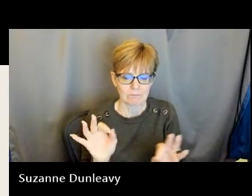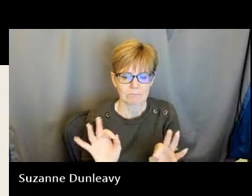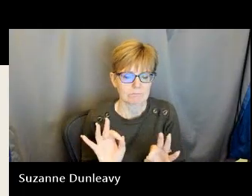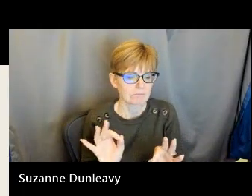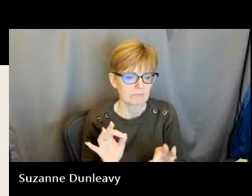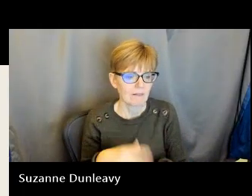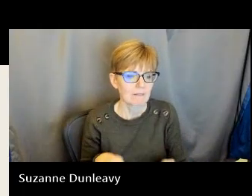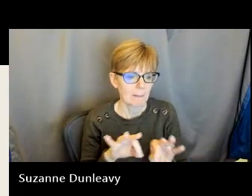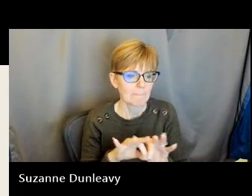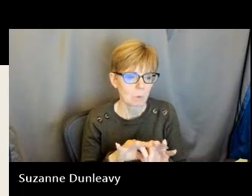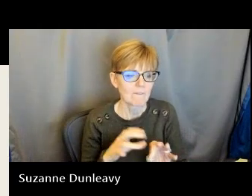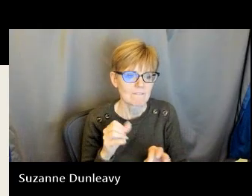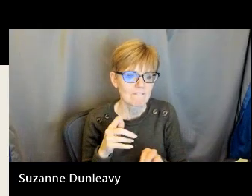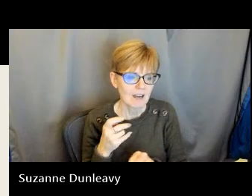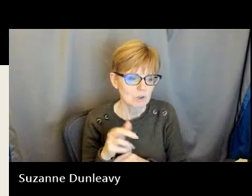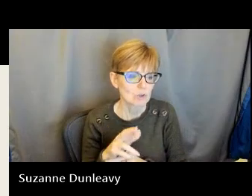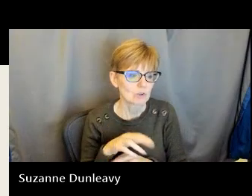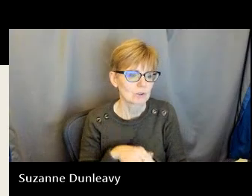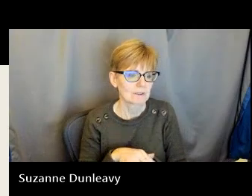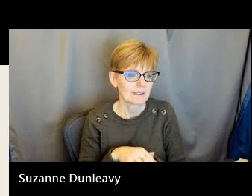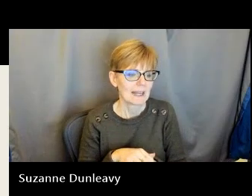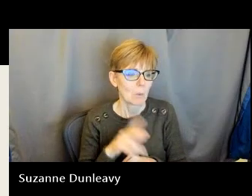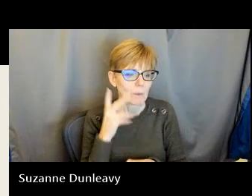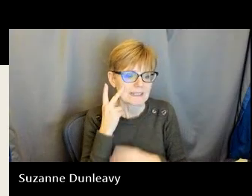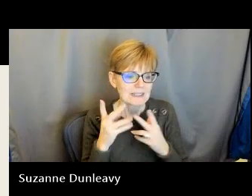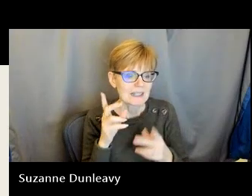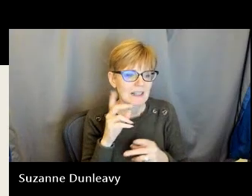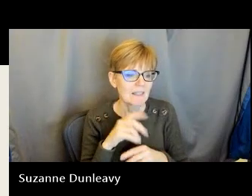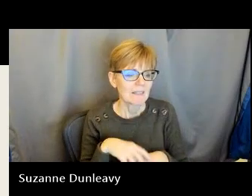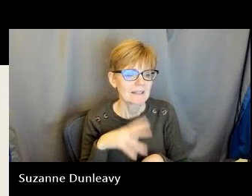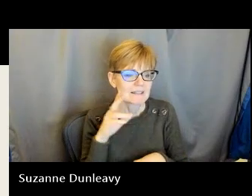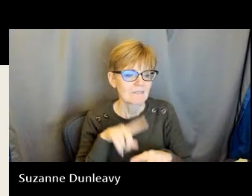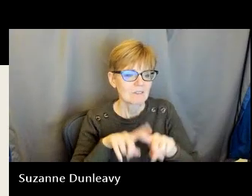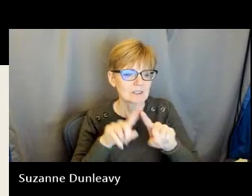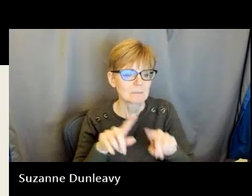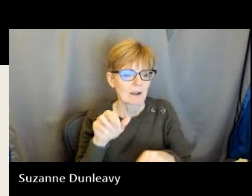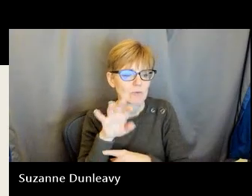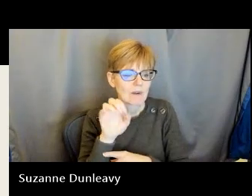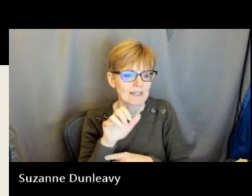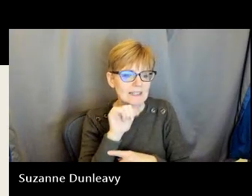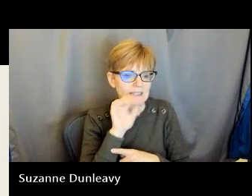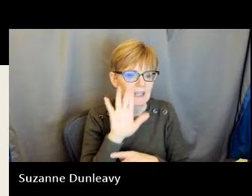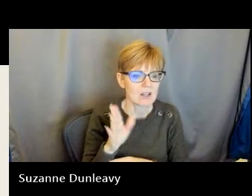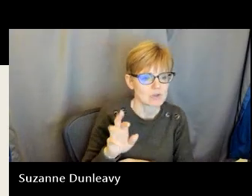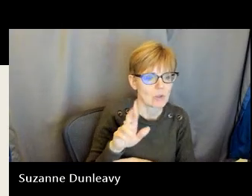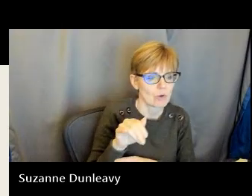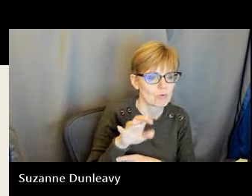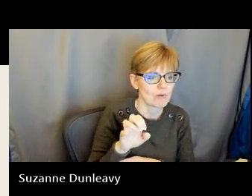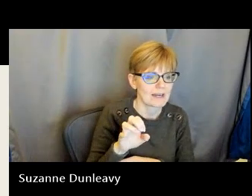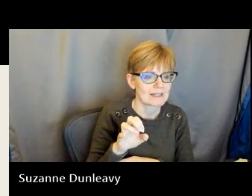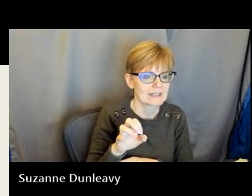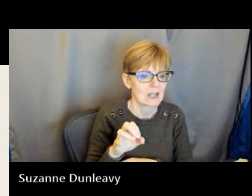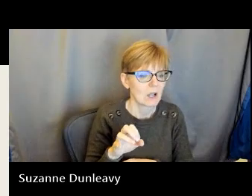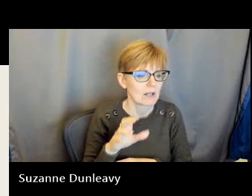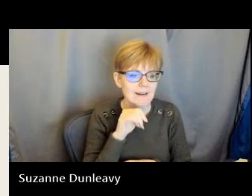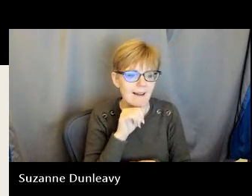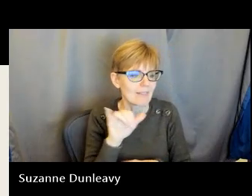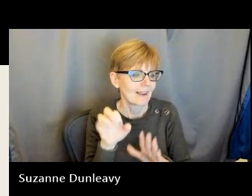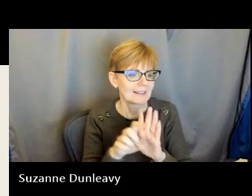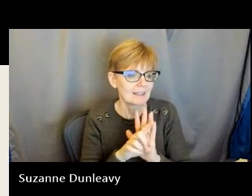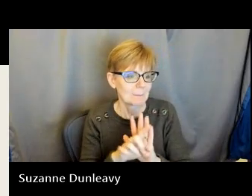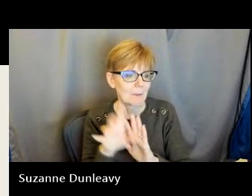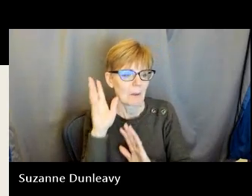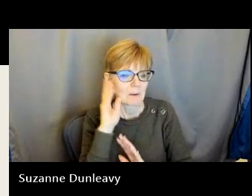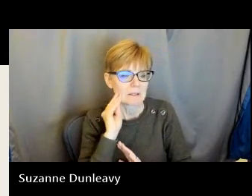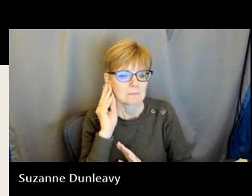experiences of racism and discrimination in society. So I've talked a lot about the